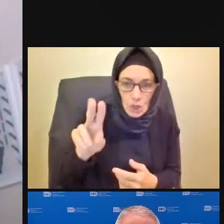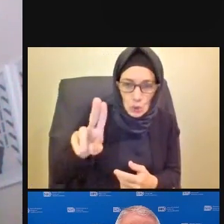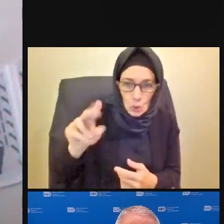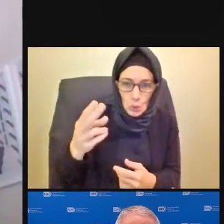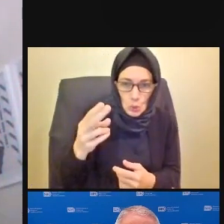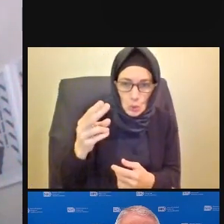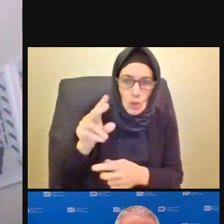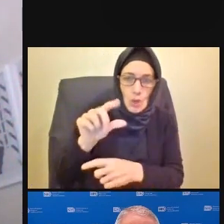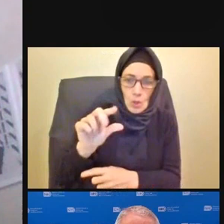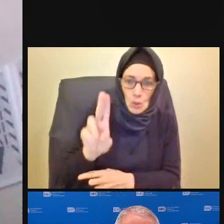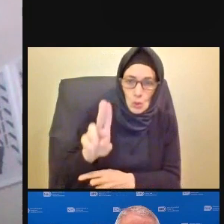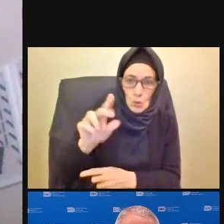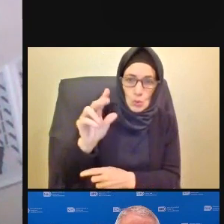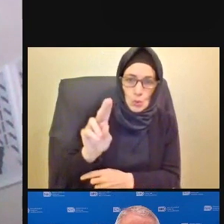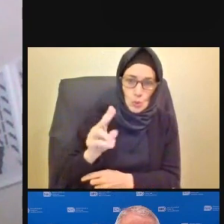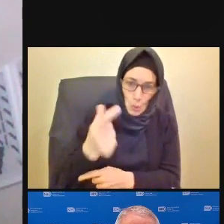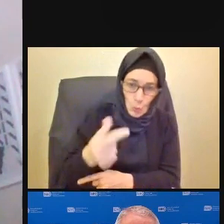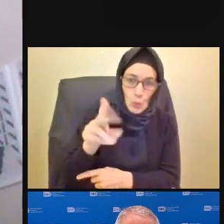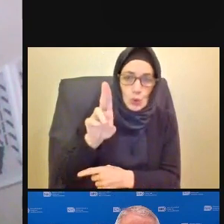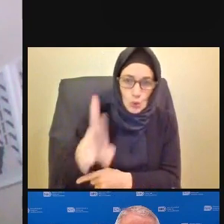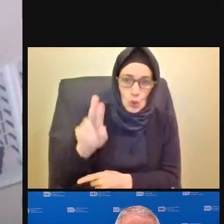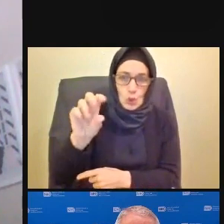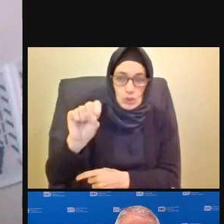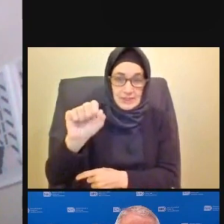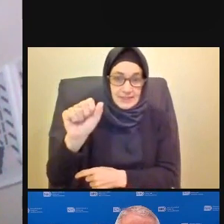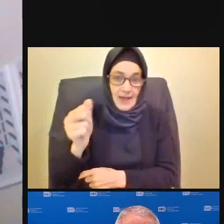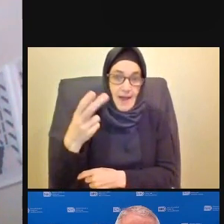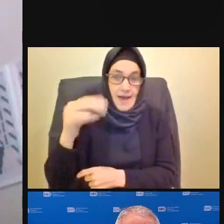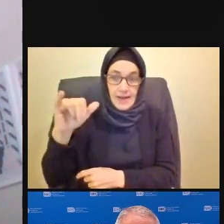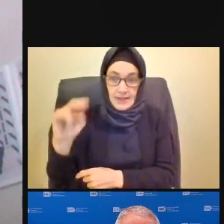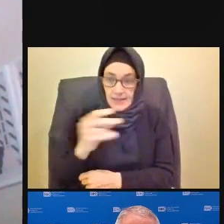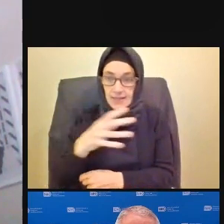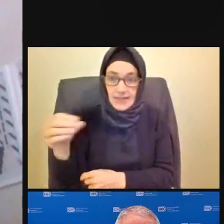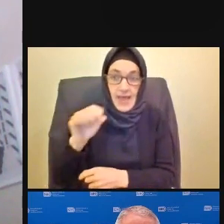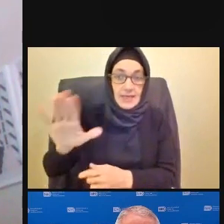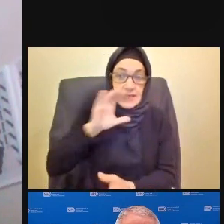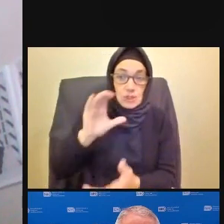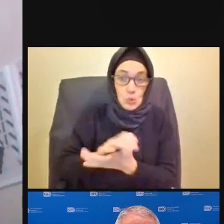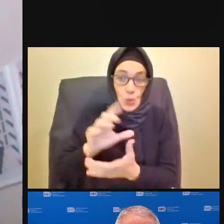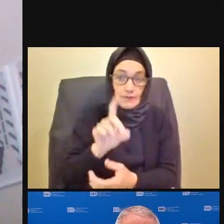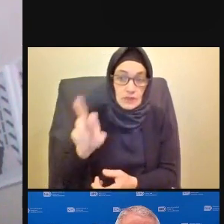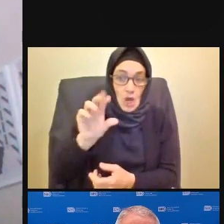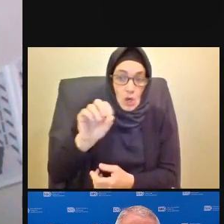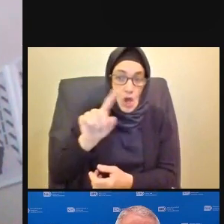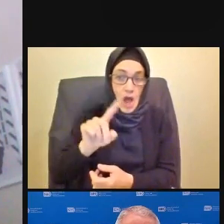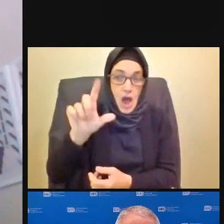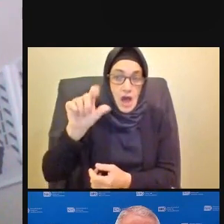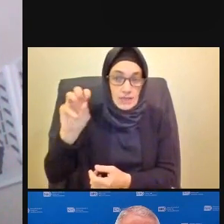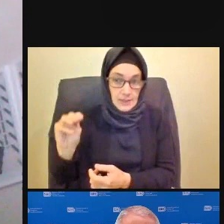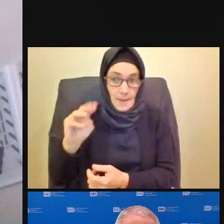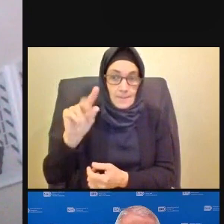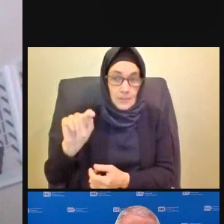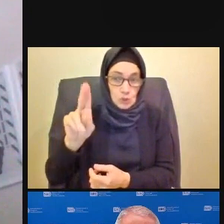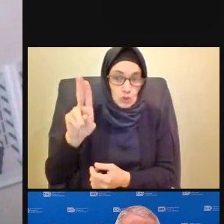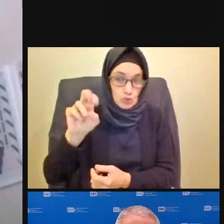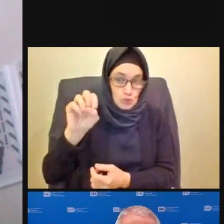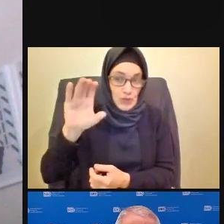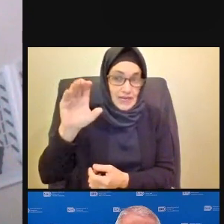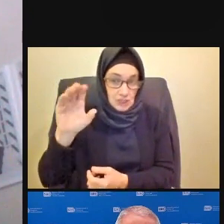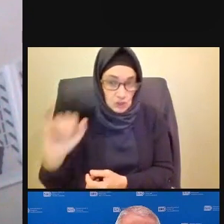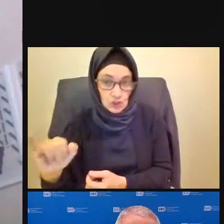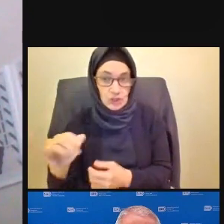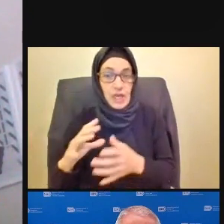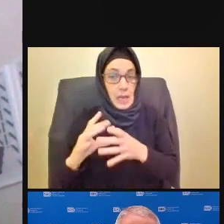or Kizmekia Corvey, can address this issue. How can leading health institutions amplify the role of minority sciences so that the youth who are